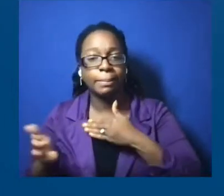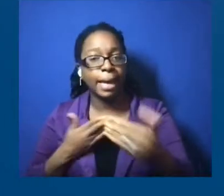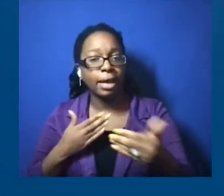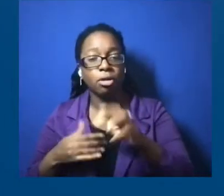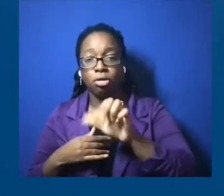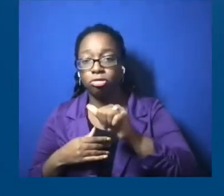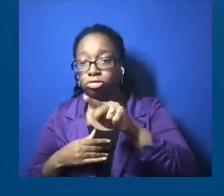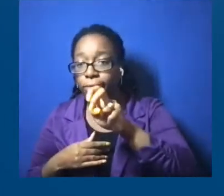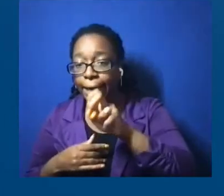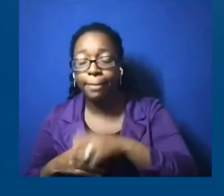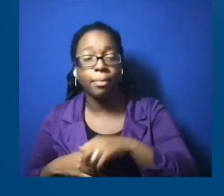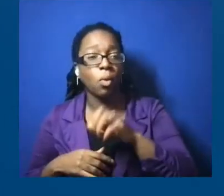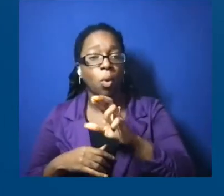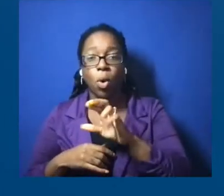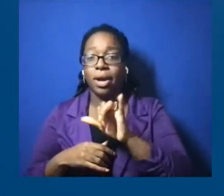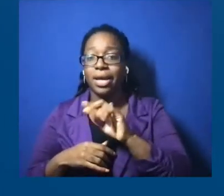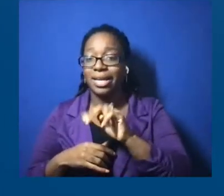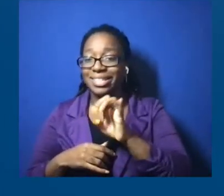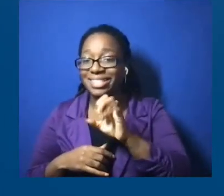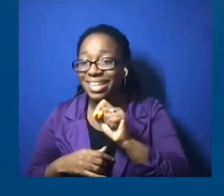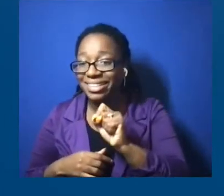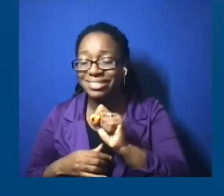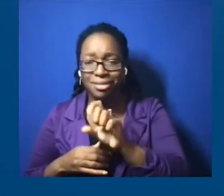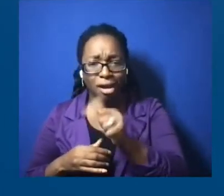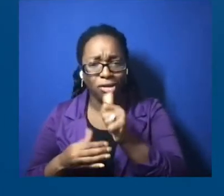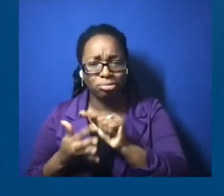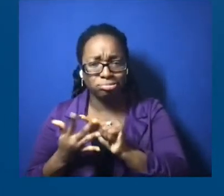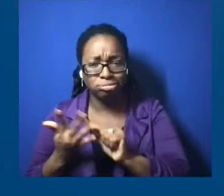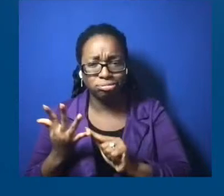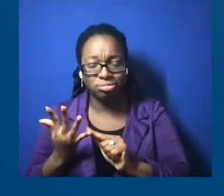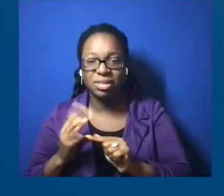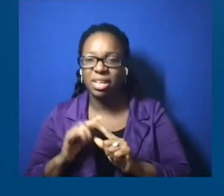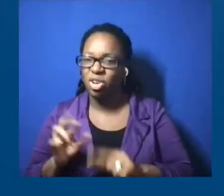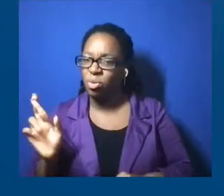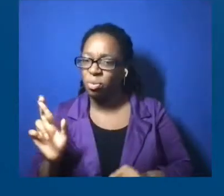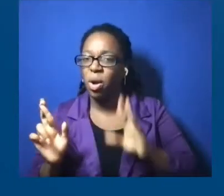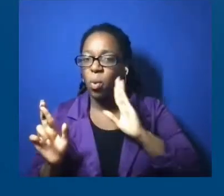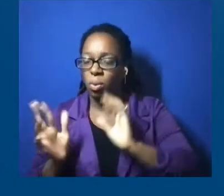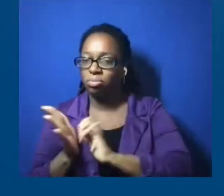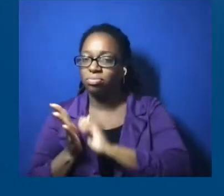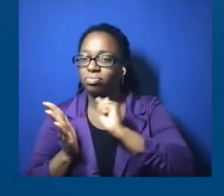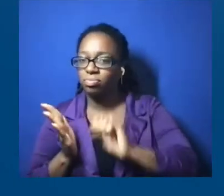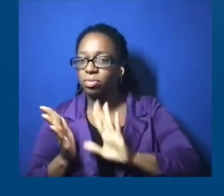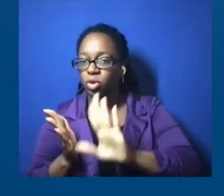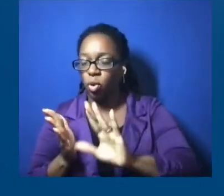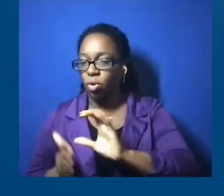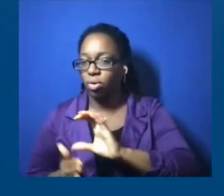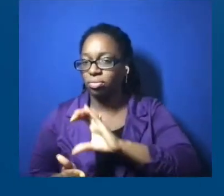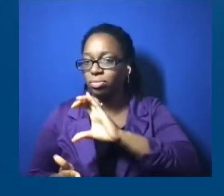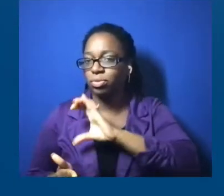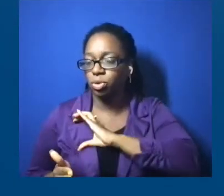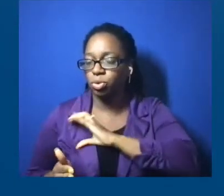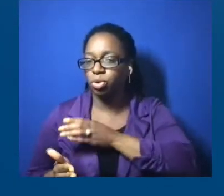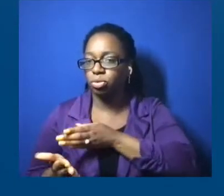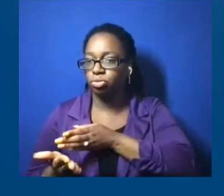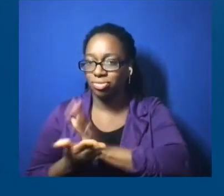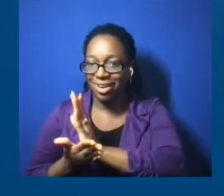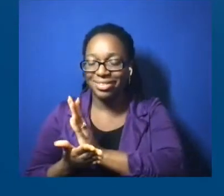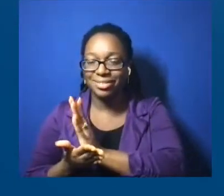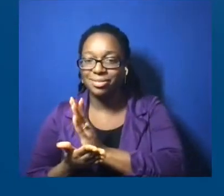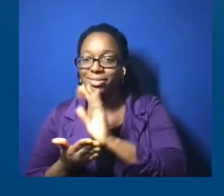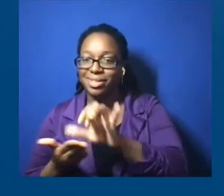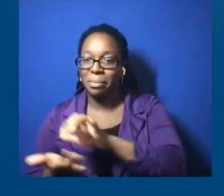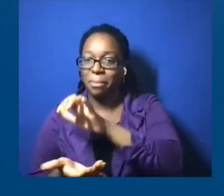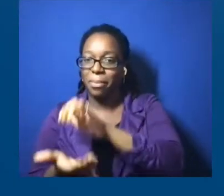in many places. At the same time, Republicans are threatening to take away the constitutional right to marry the person you love. Just look at